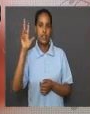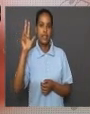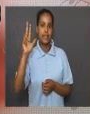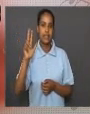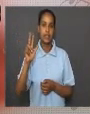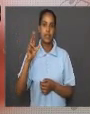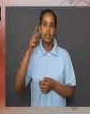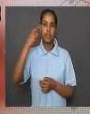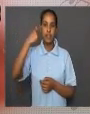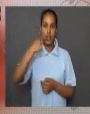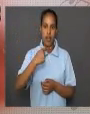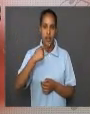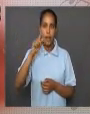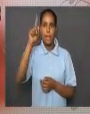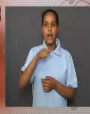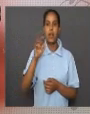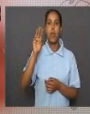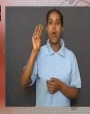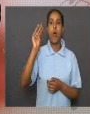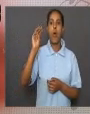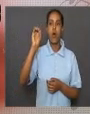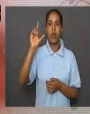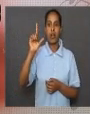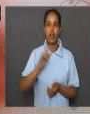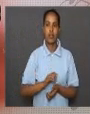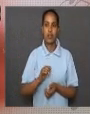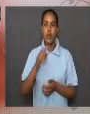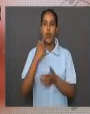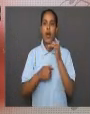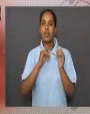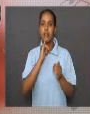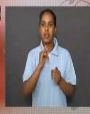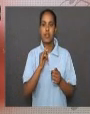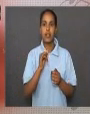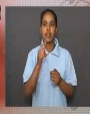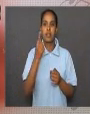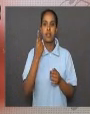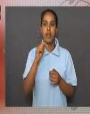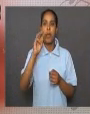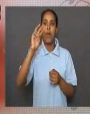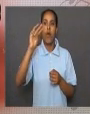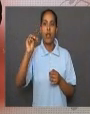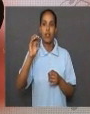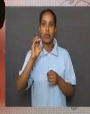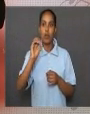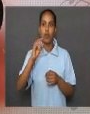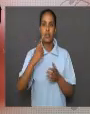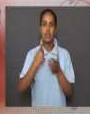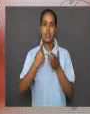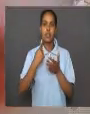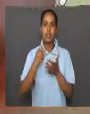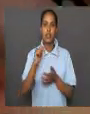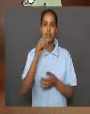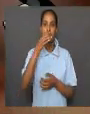58.443 grams per mole. What is the molarity of the solution?